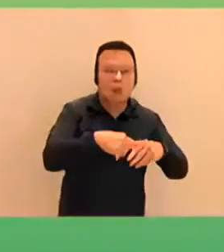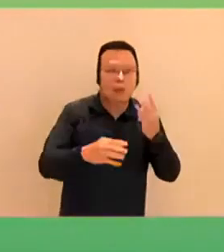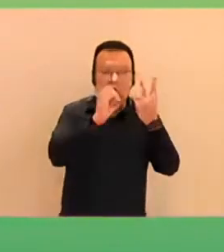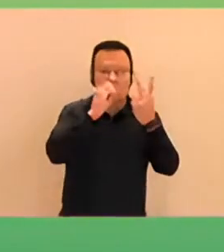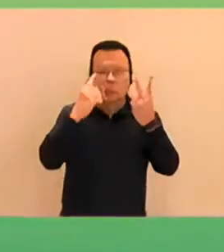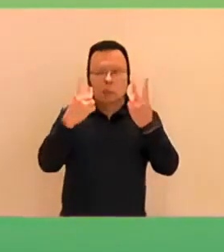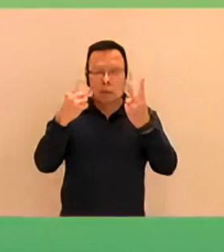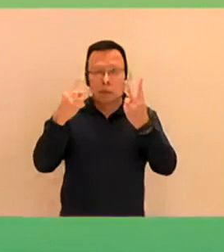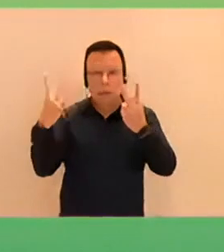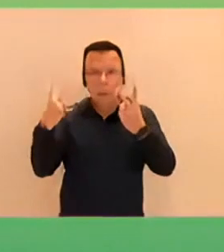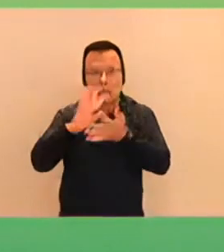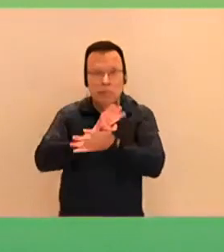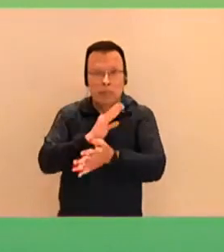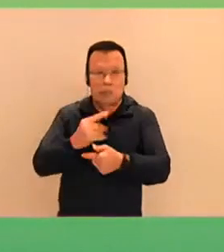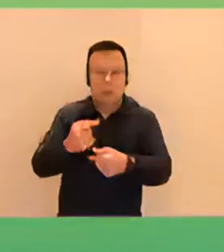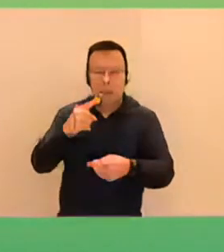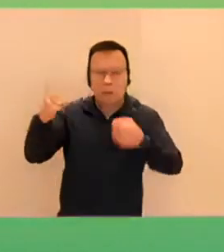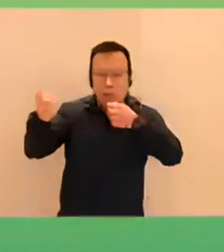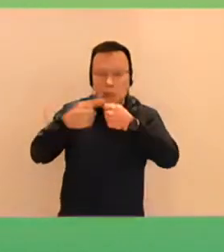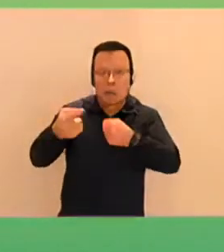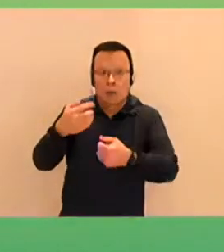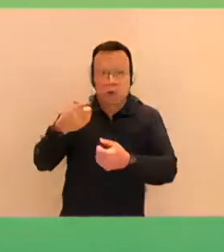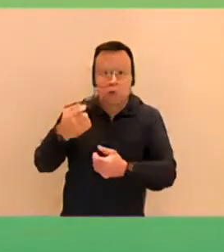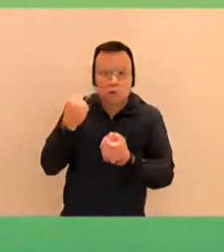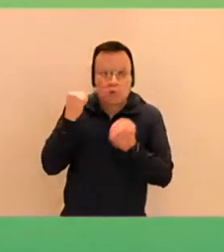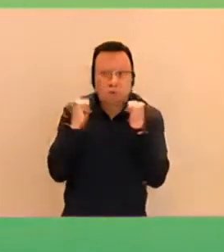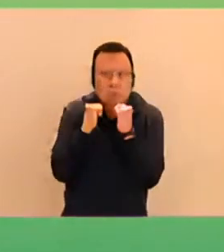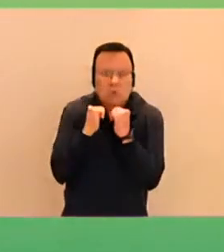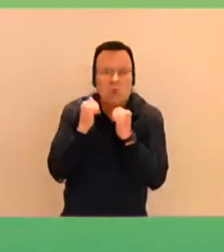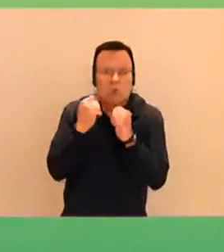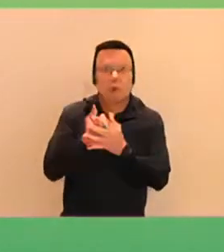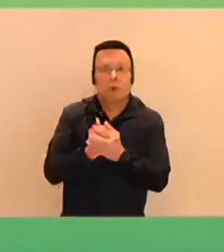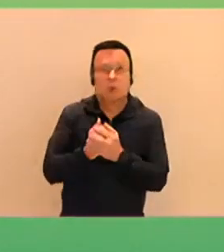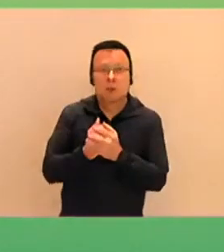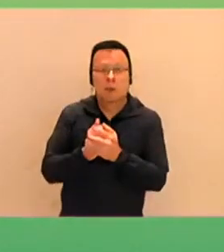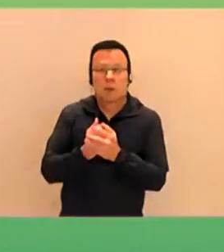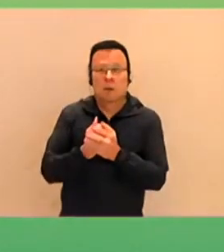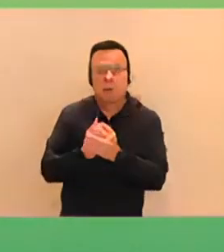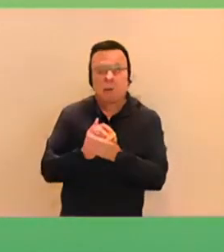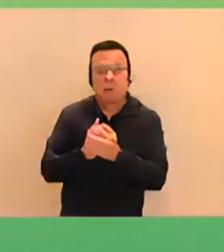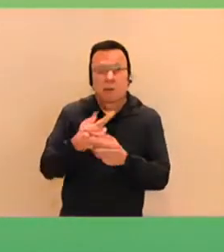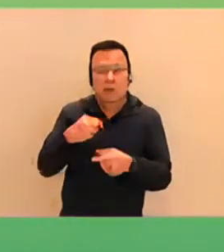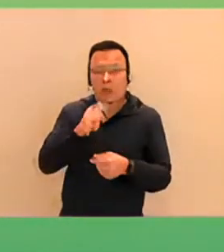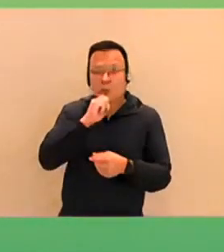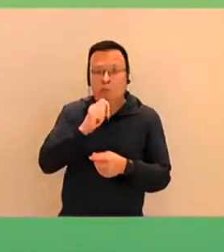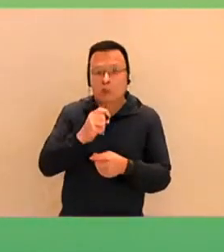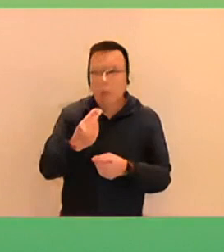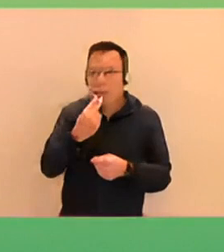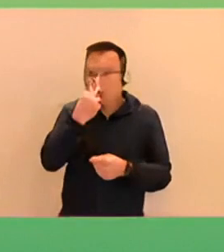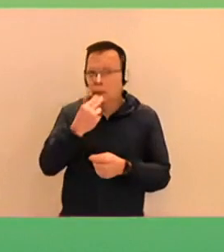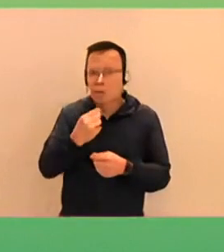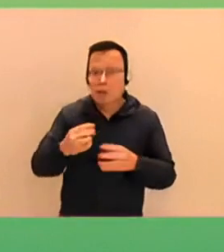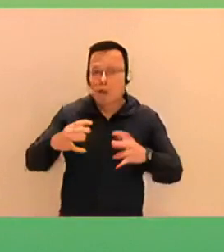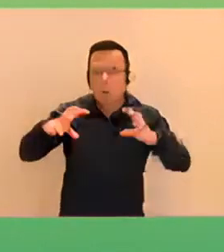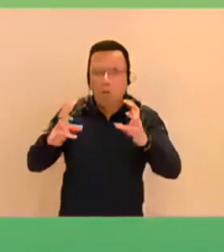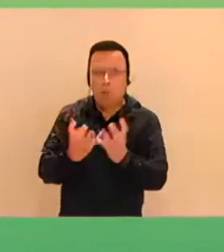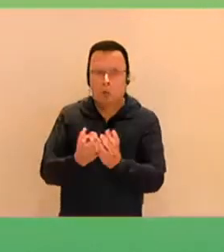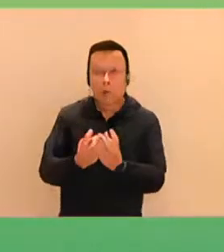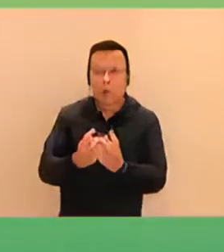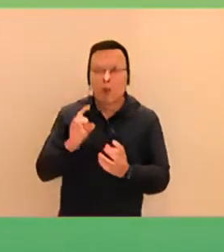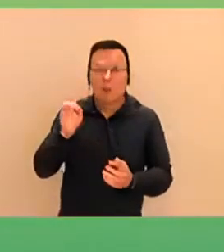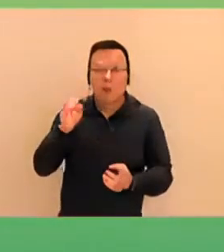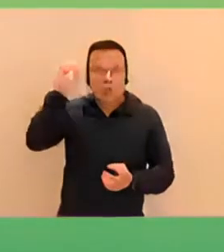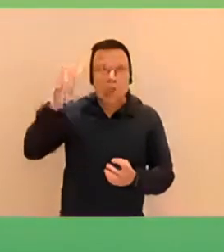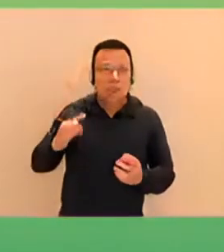natural gas, they have gas boilers, and the natural gas consumption for space heating is some kind of 1.5 million cubic